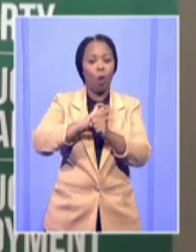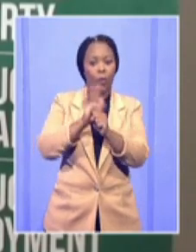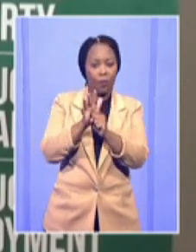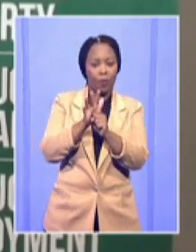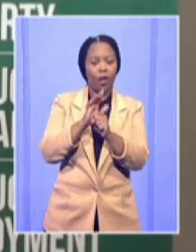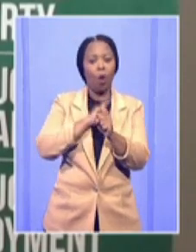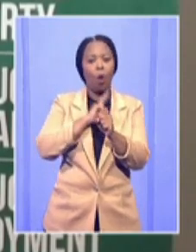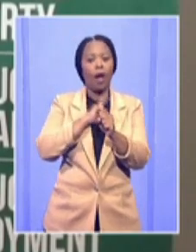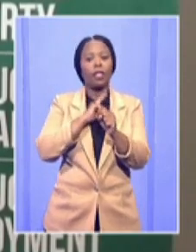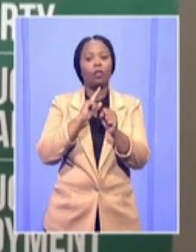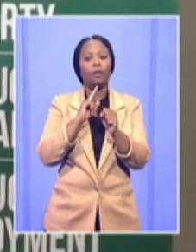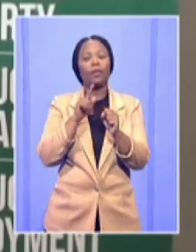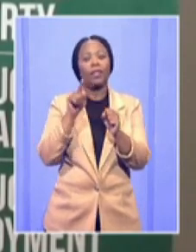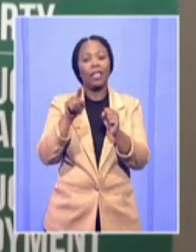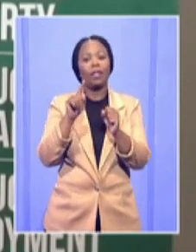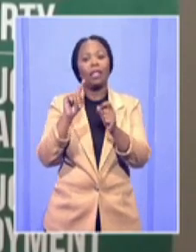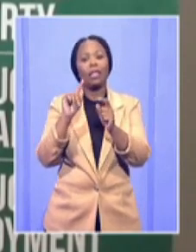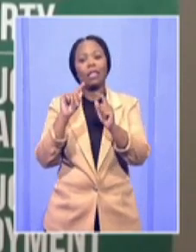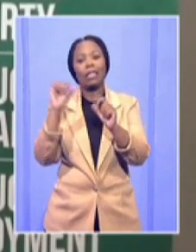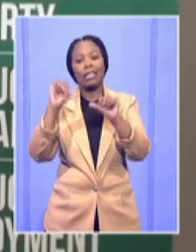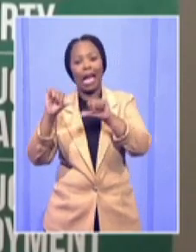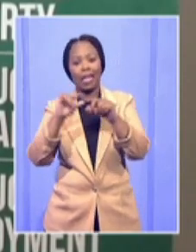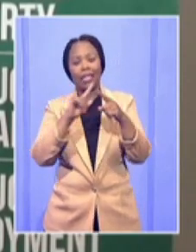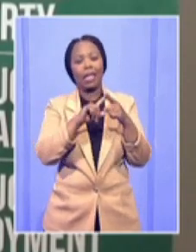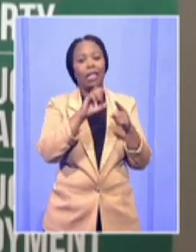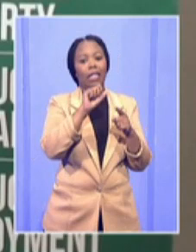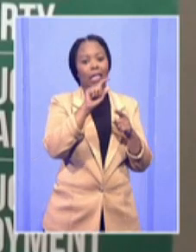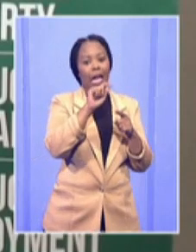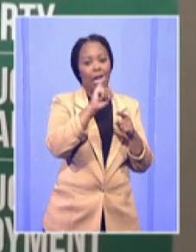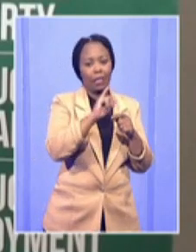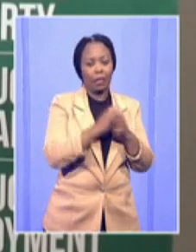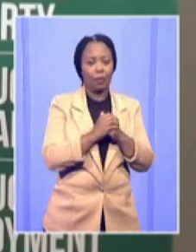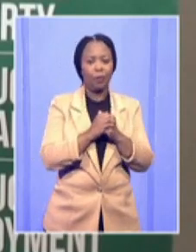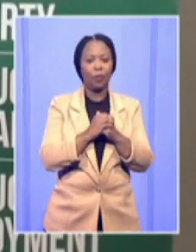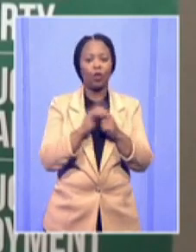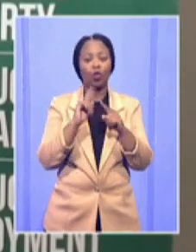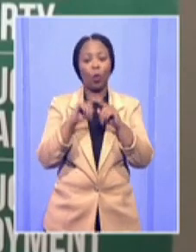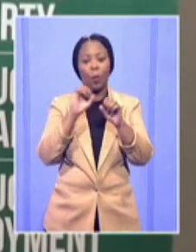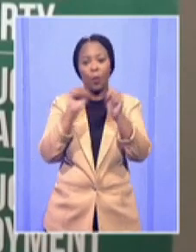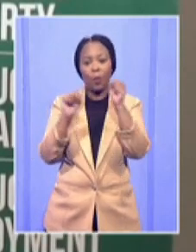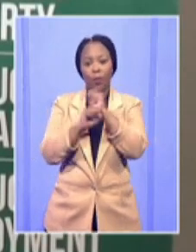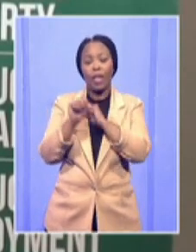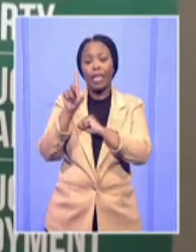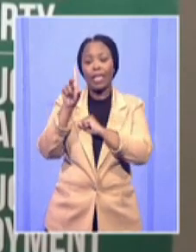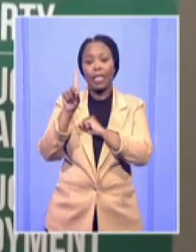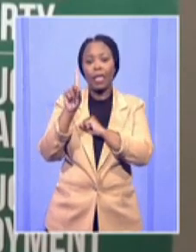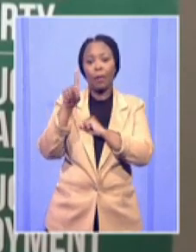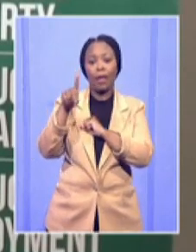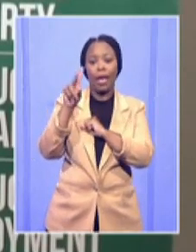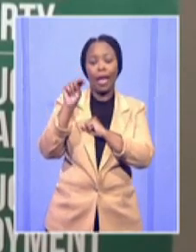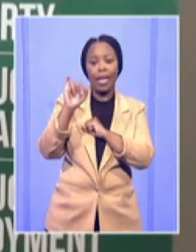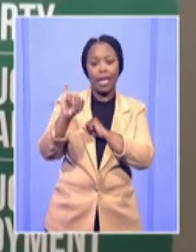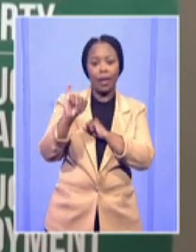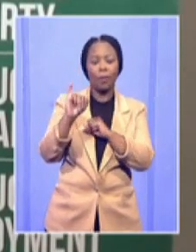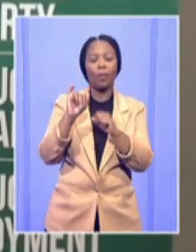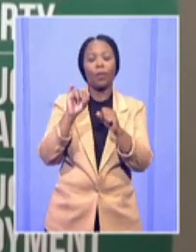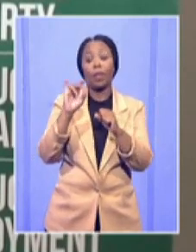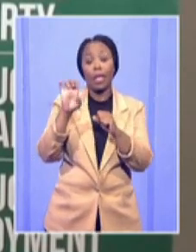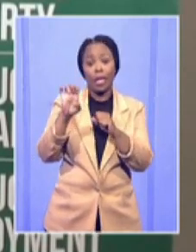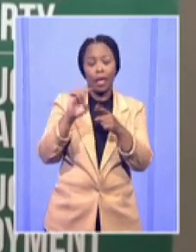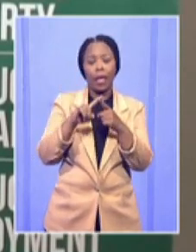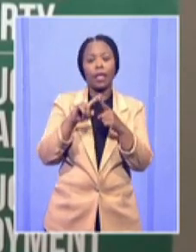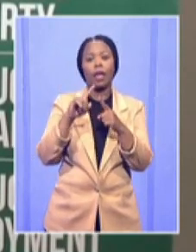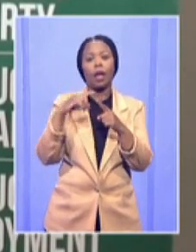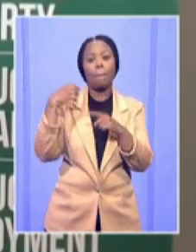between science and society. In conclusion, I want to thank DPME, GTEC, and the Minister in the